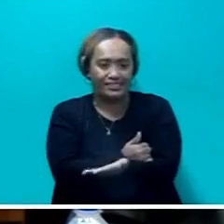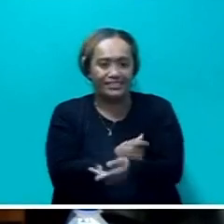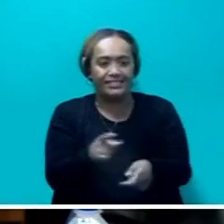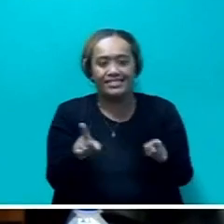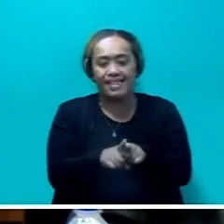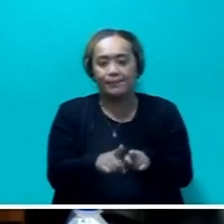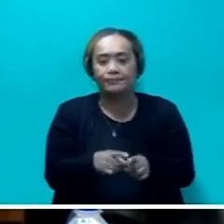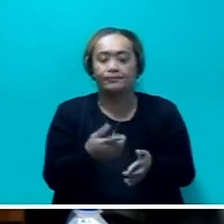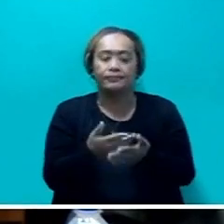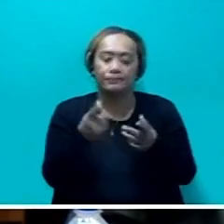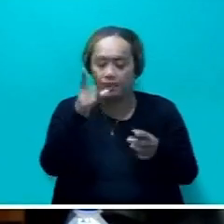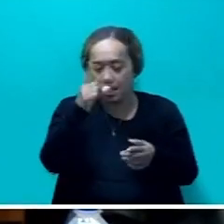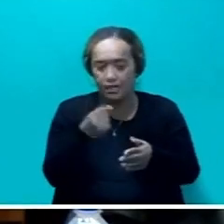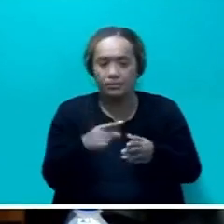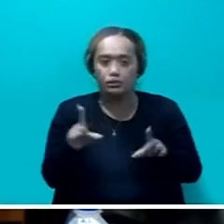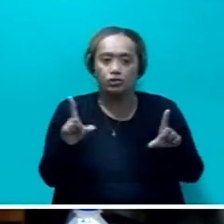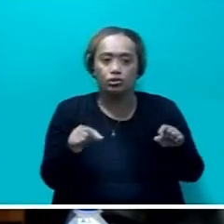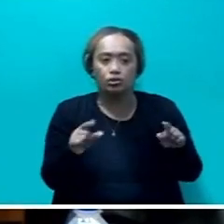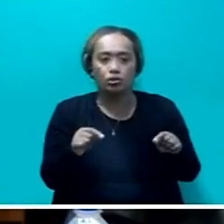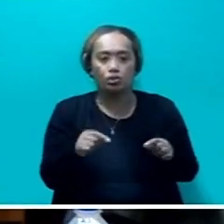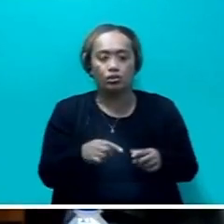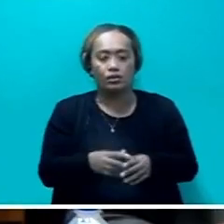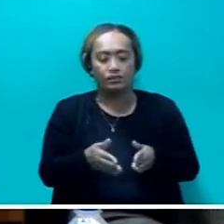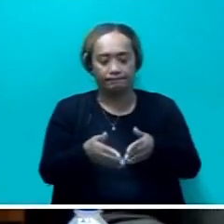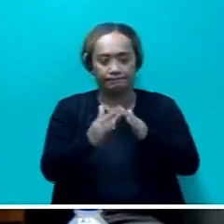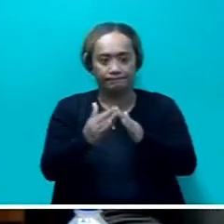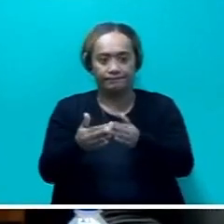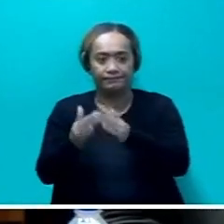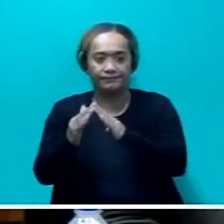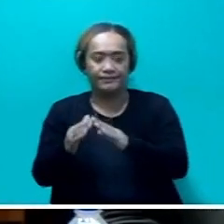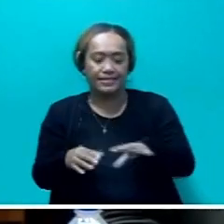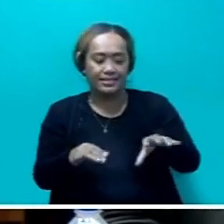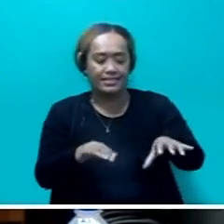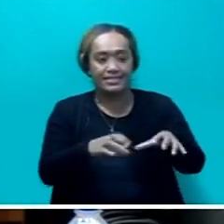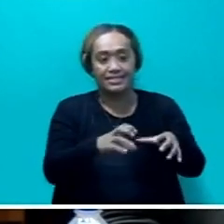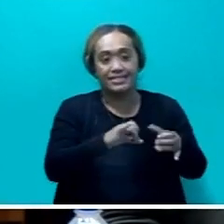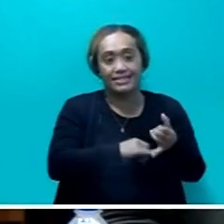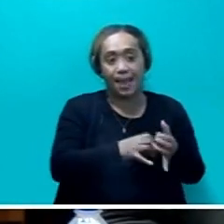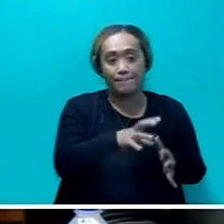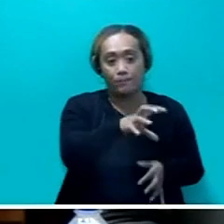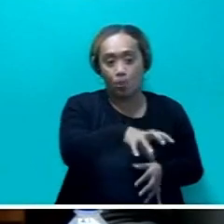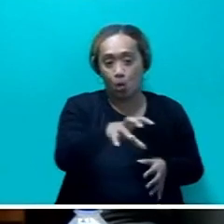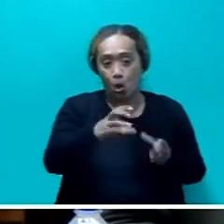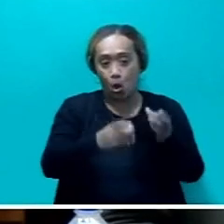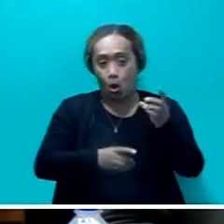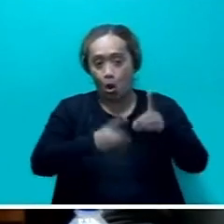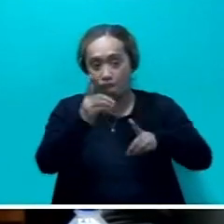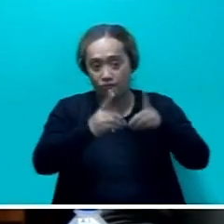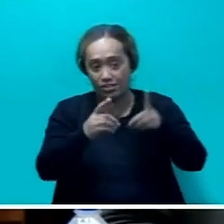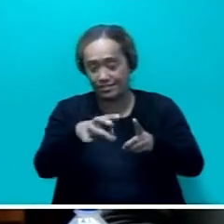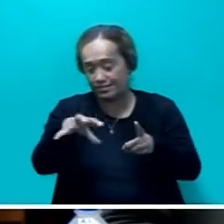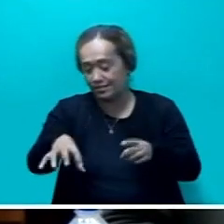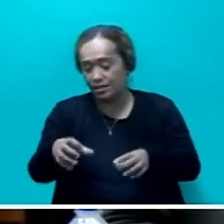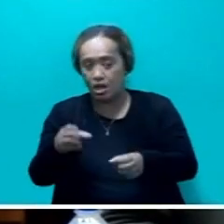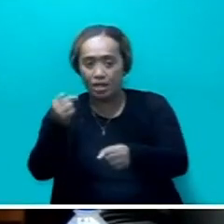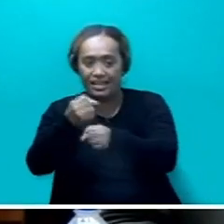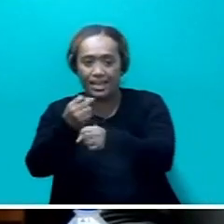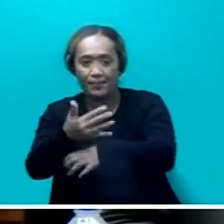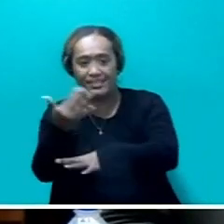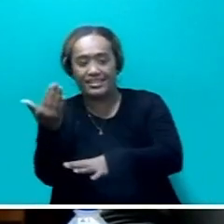Committee, Mr. Speaker, has also established two subcommittees, Subcommittee on Conference and Subcommittee on Girmit Day